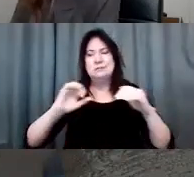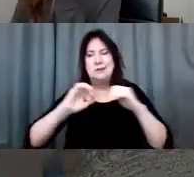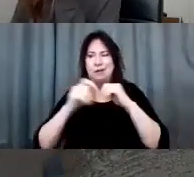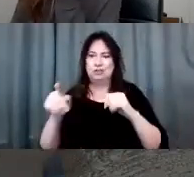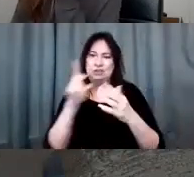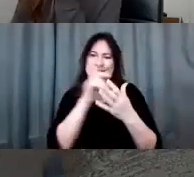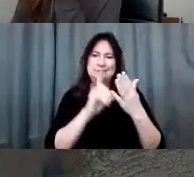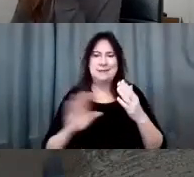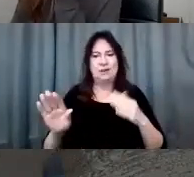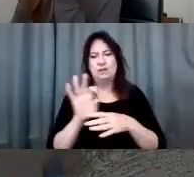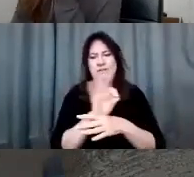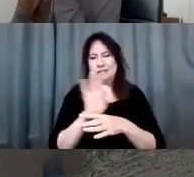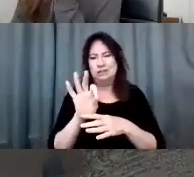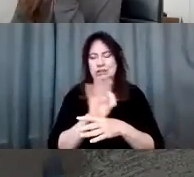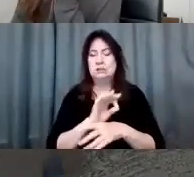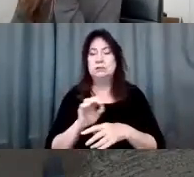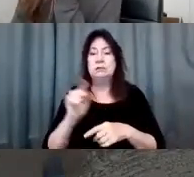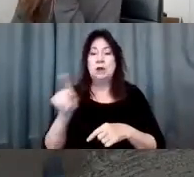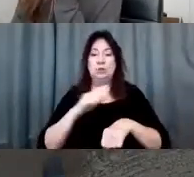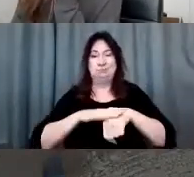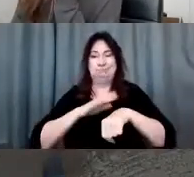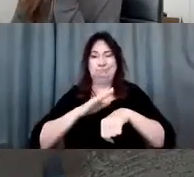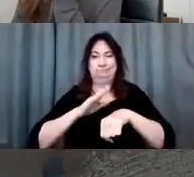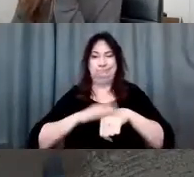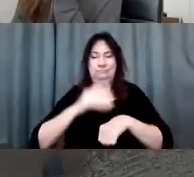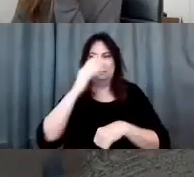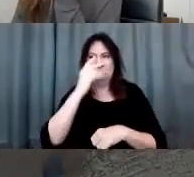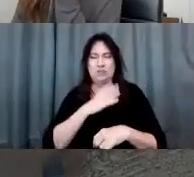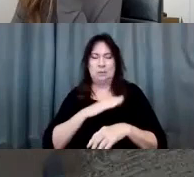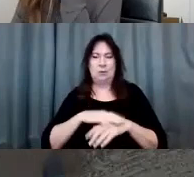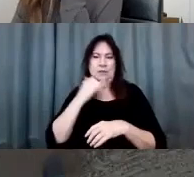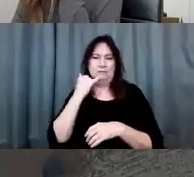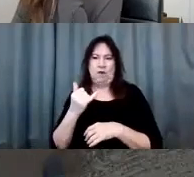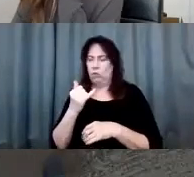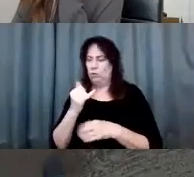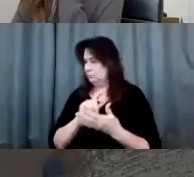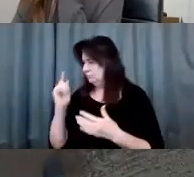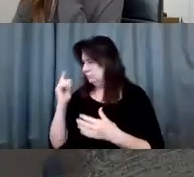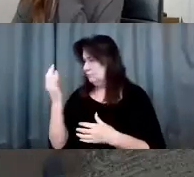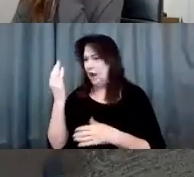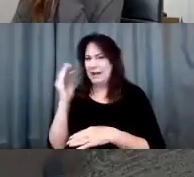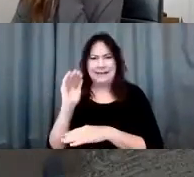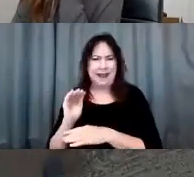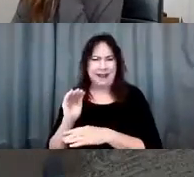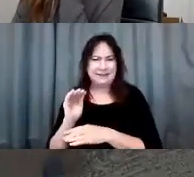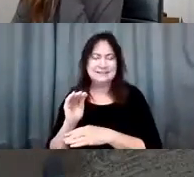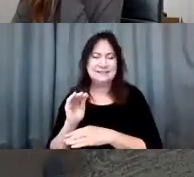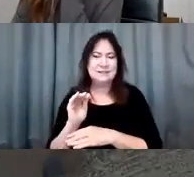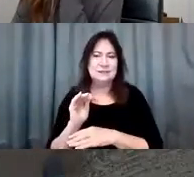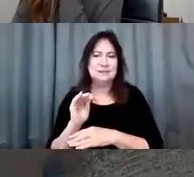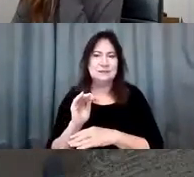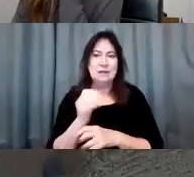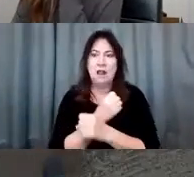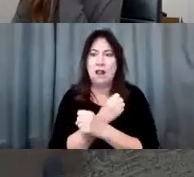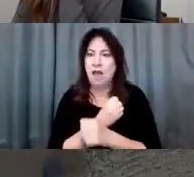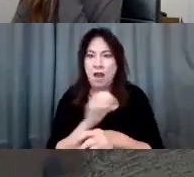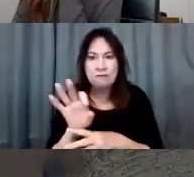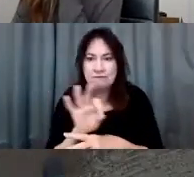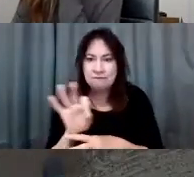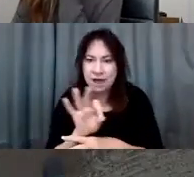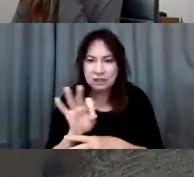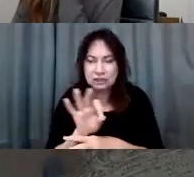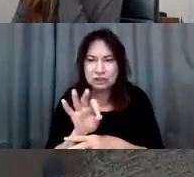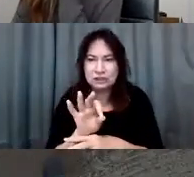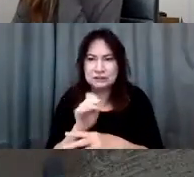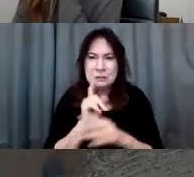her functionality. The only forewarning is, as she said to me on the phone on Friday evening, she just loves the functionality. So she